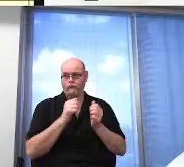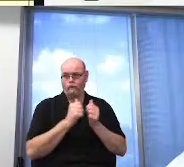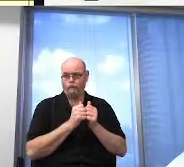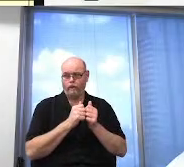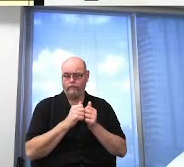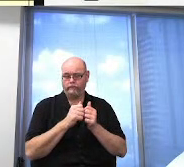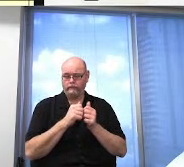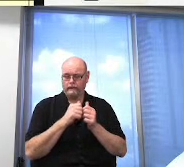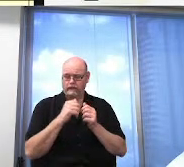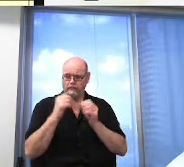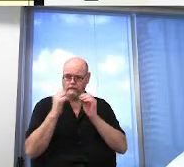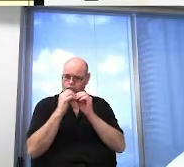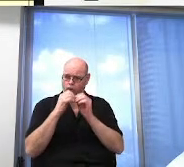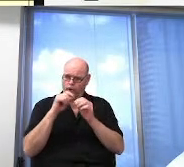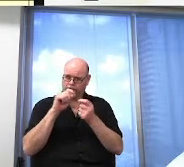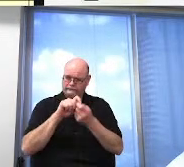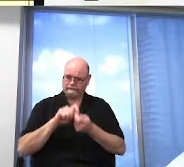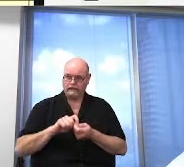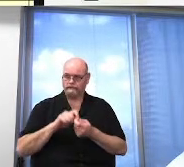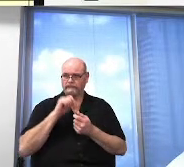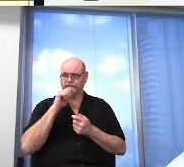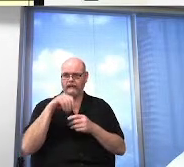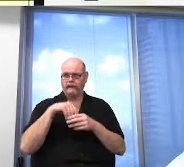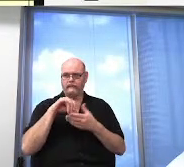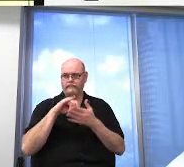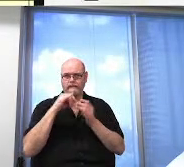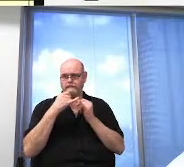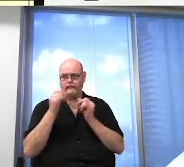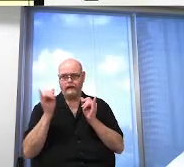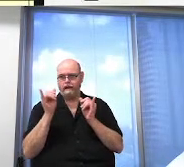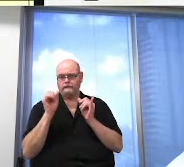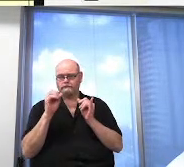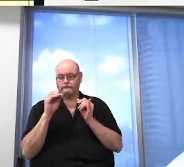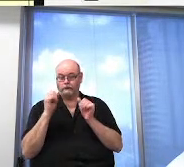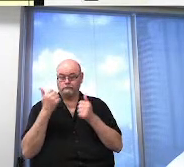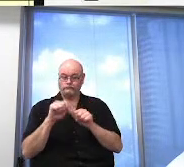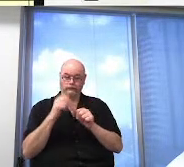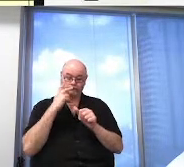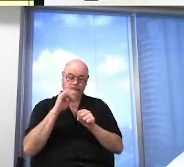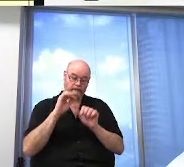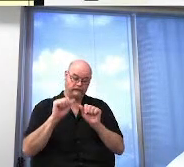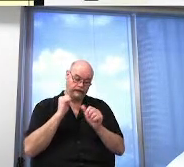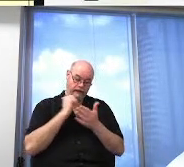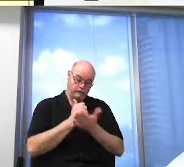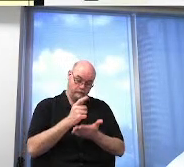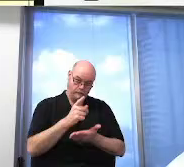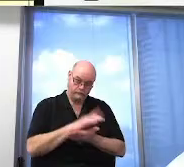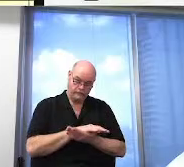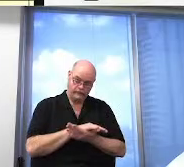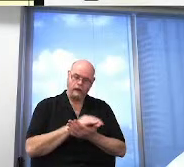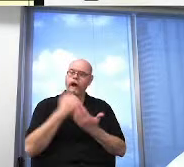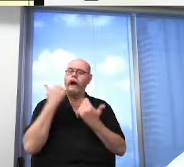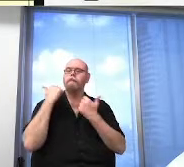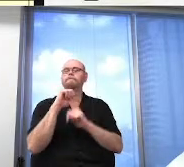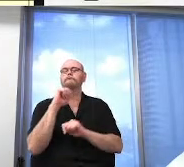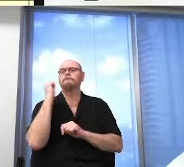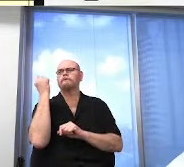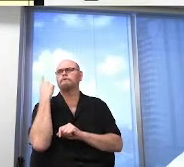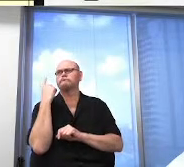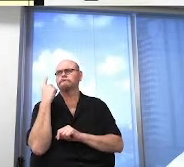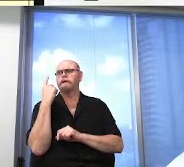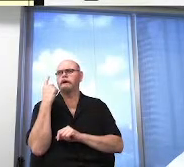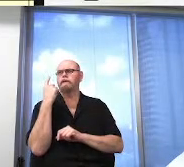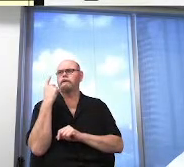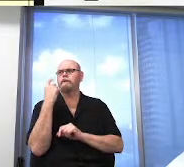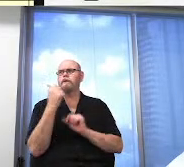incorporated in the detailed scope of the work, which is not in this line. That's why I'm trying to see if I can help. Yeah, what I'm really trying to understand